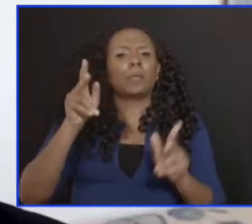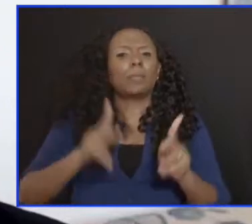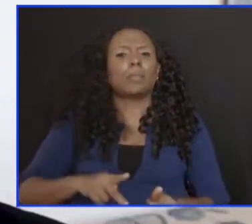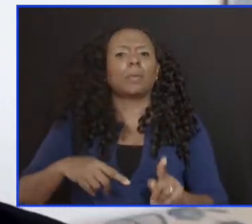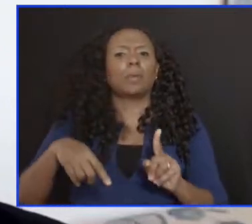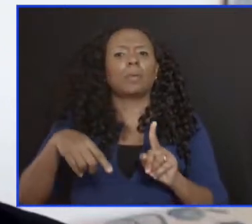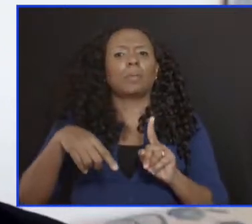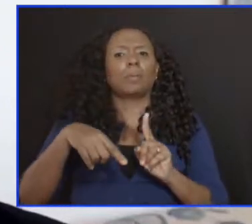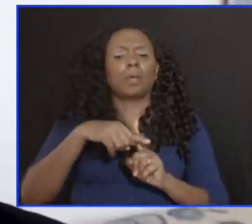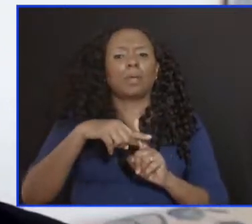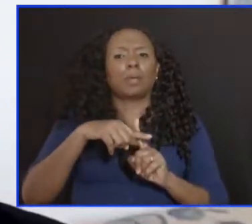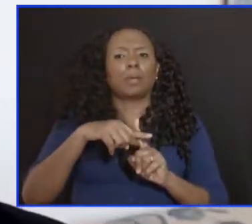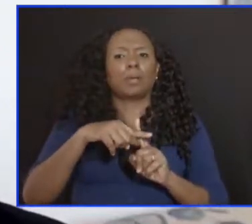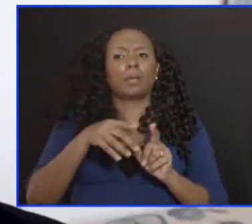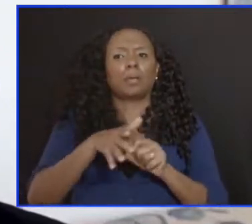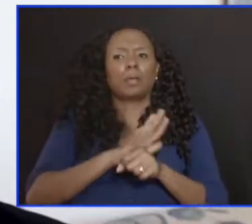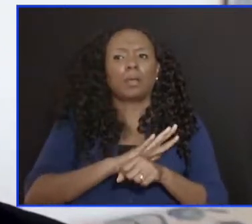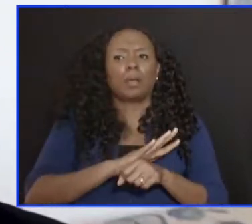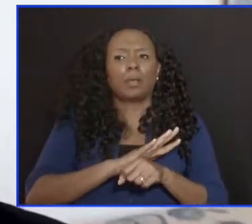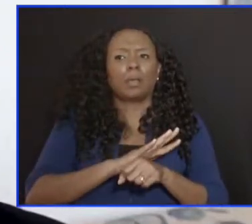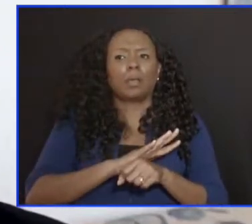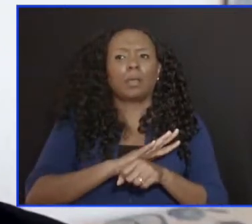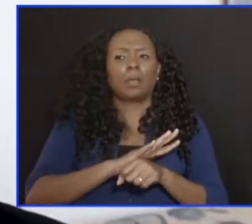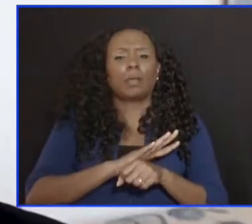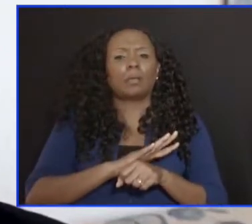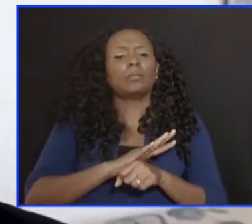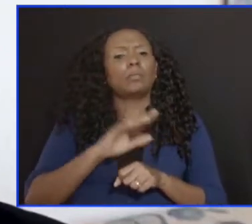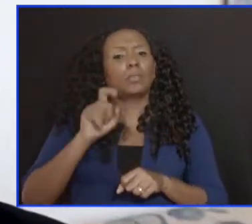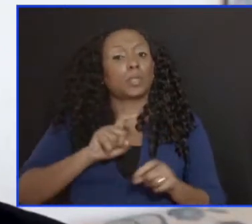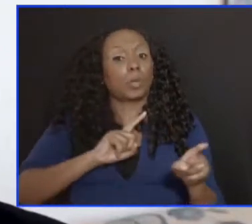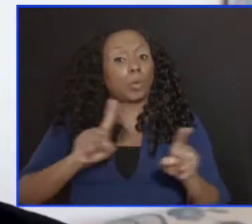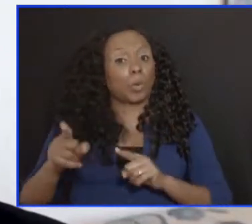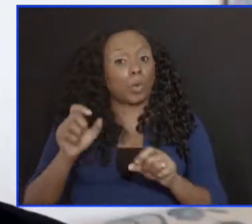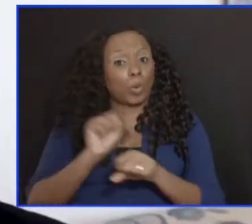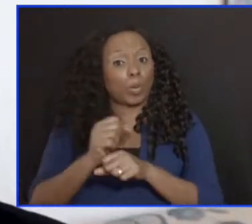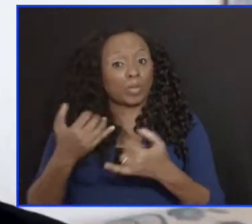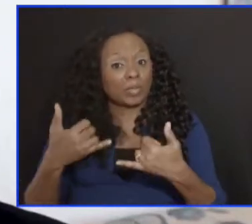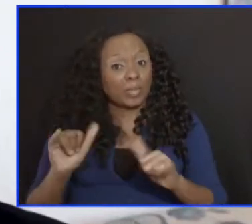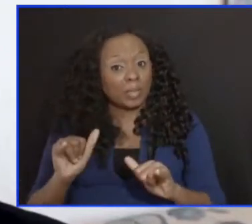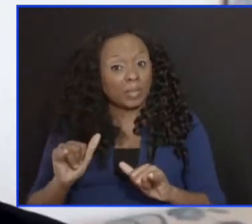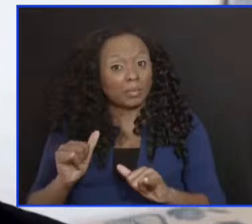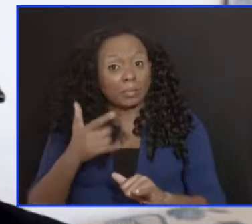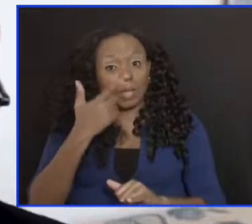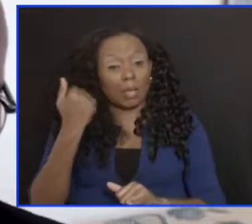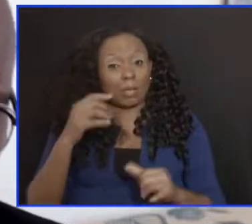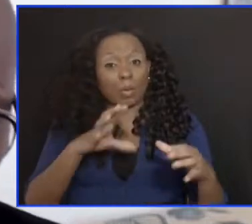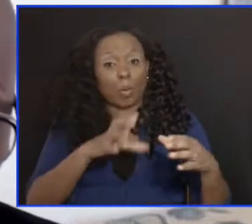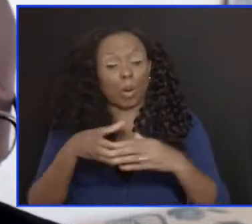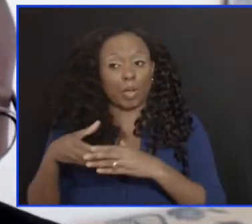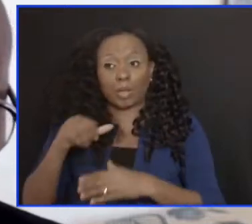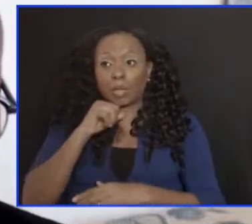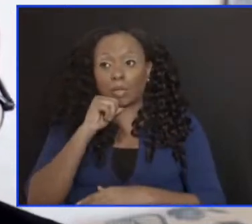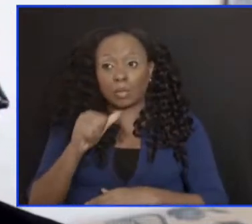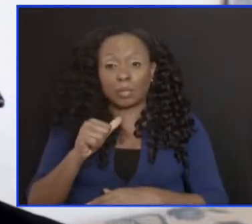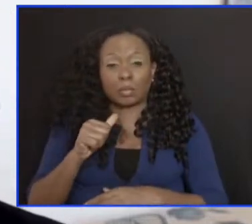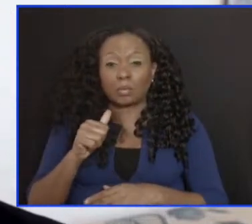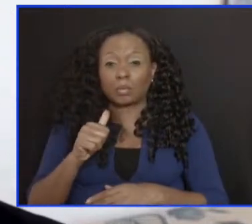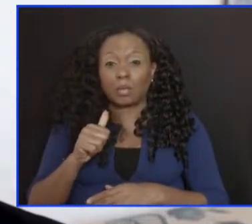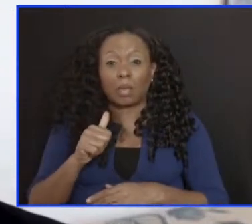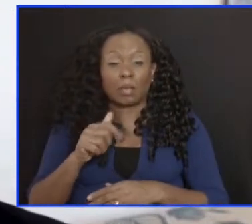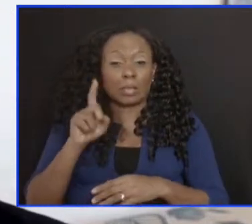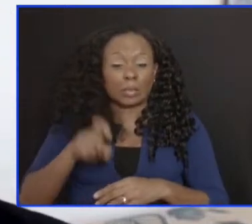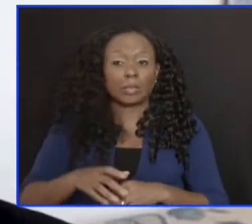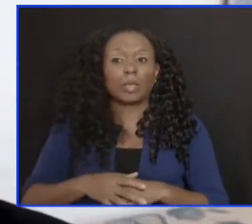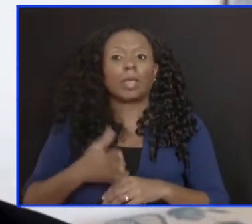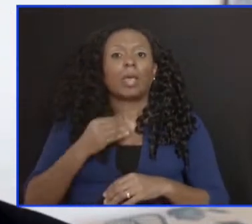are they to come to work since quarantine is not necessary? And during the 3-day period between the rapid and PCR